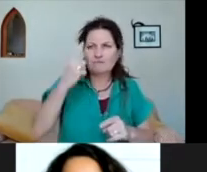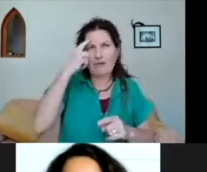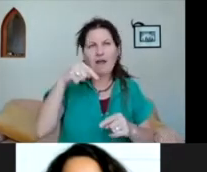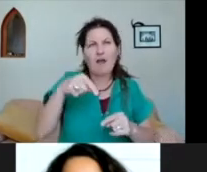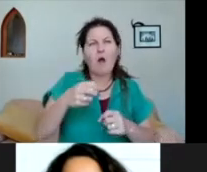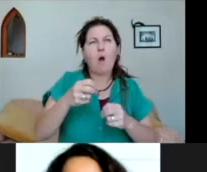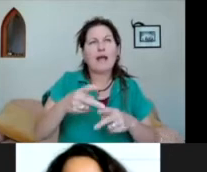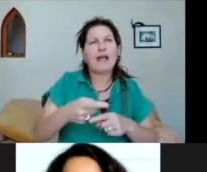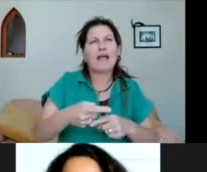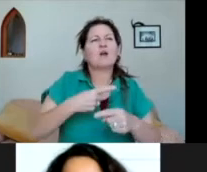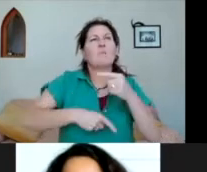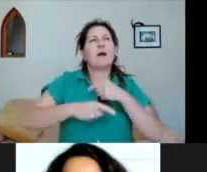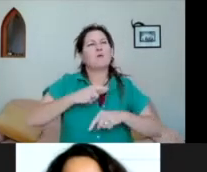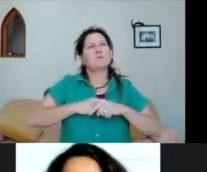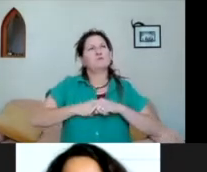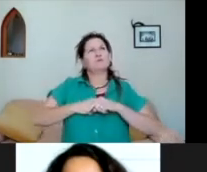your application.